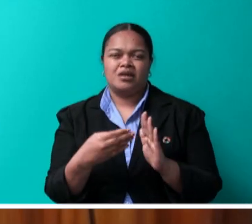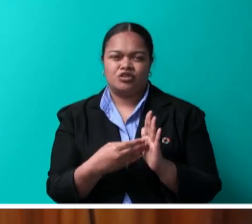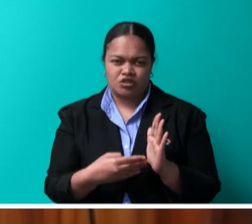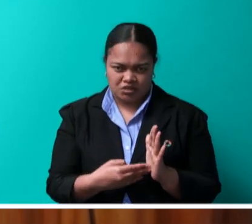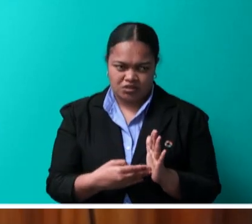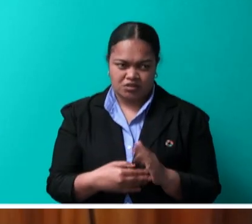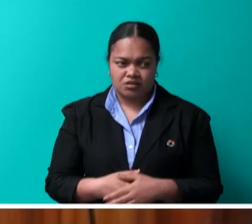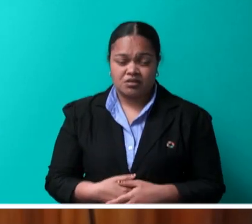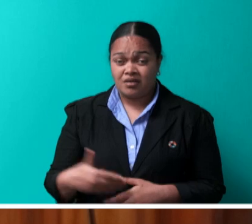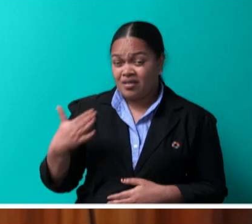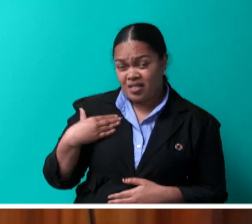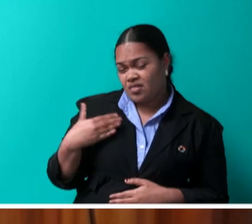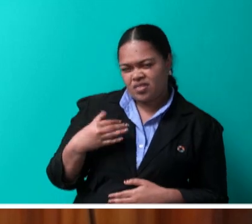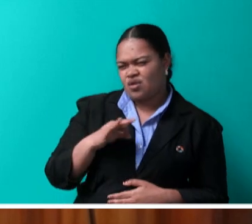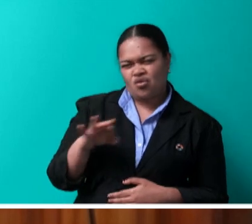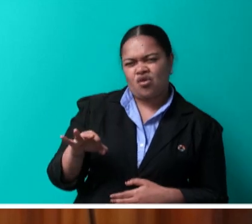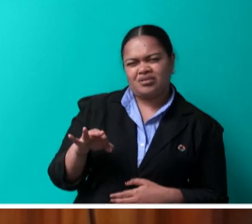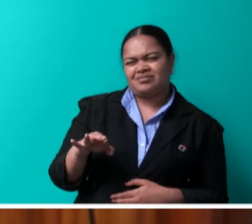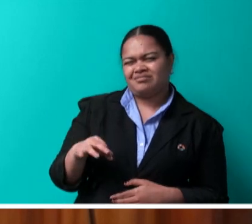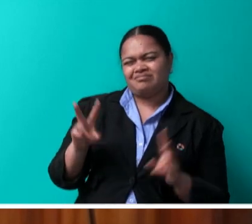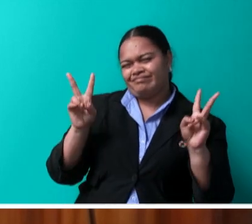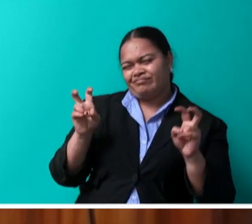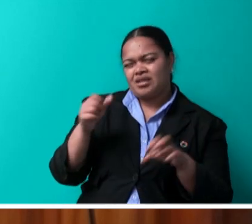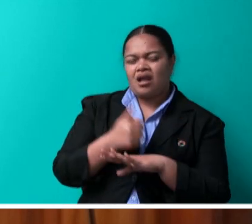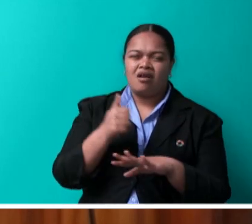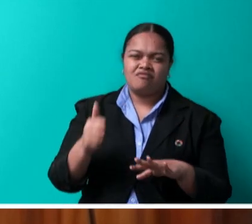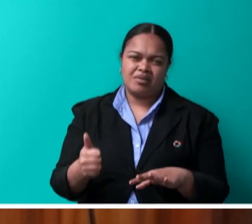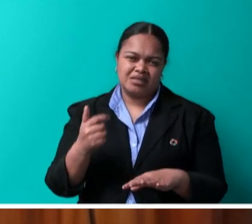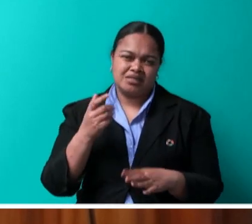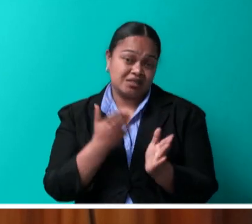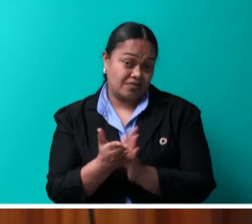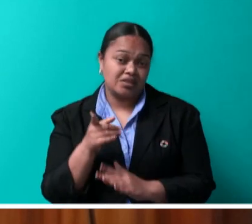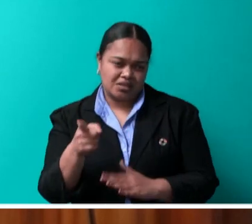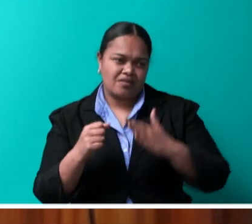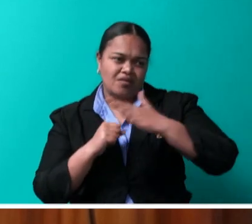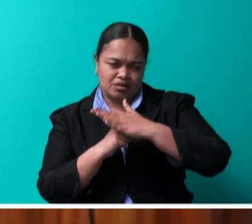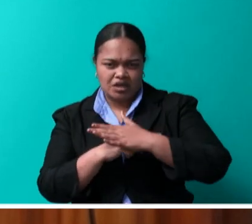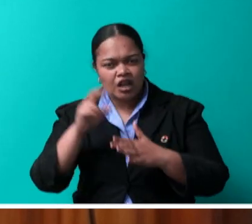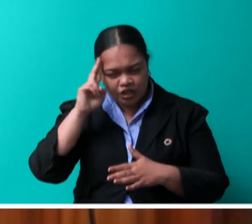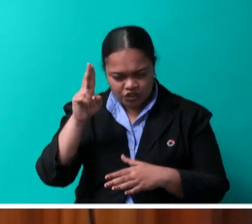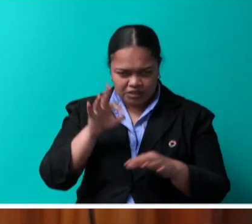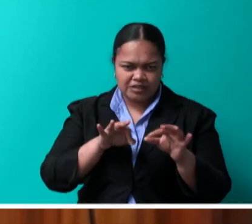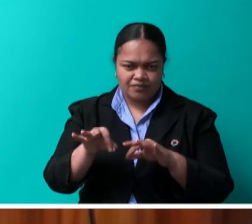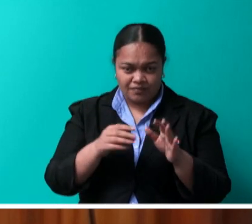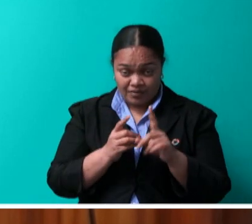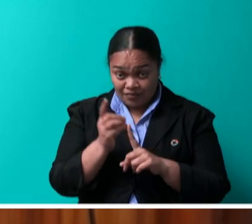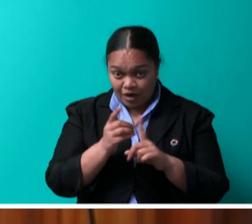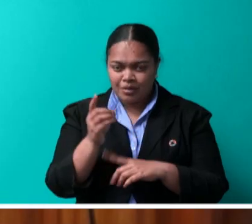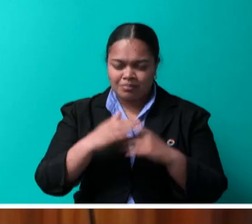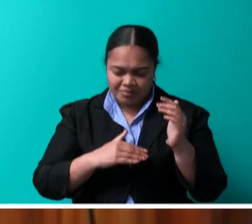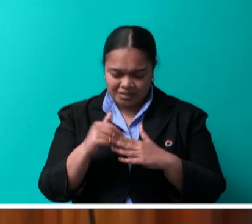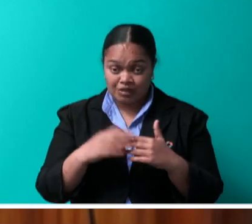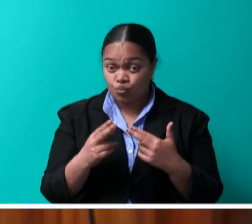Health is not simply another government service. It is the foundation upon which national development is built. Without